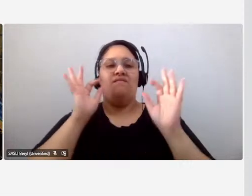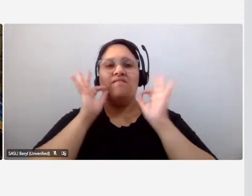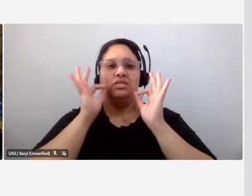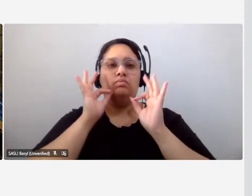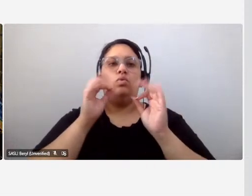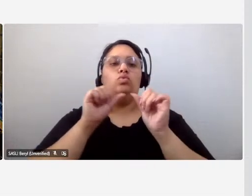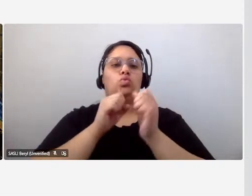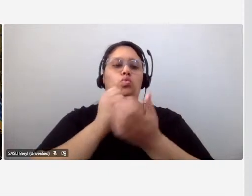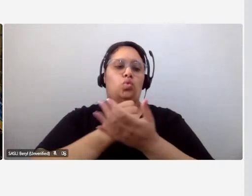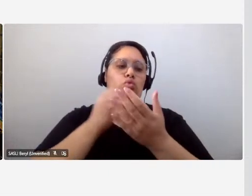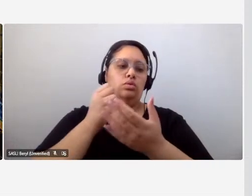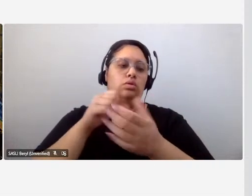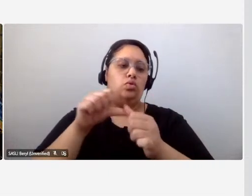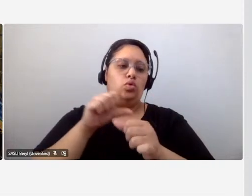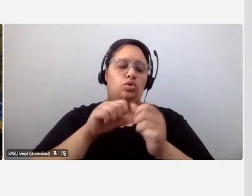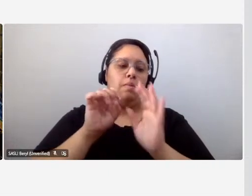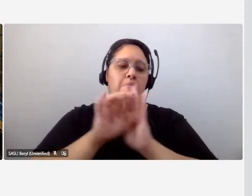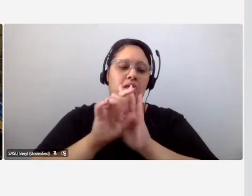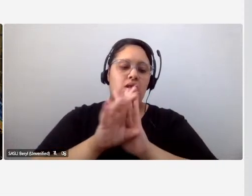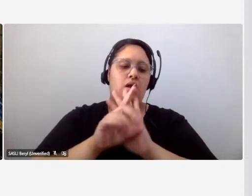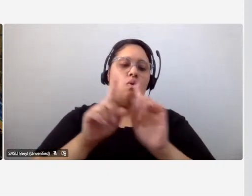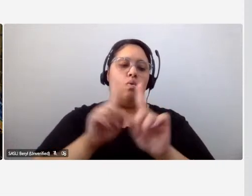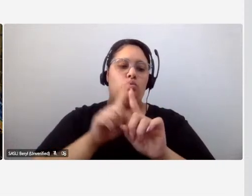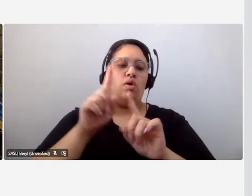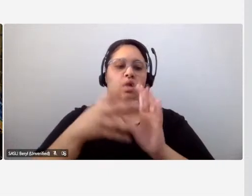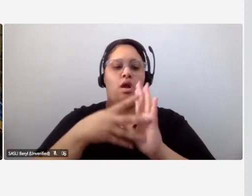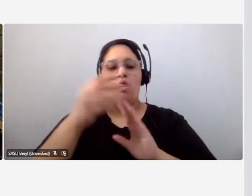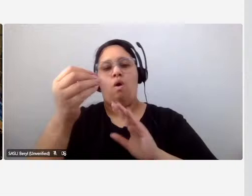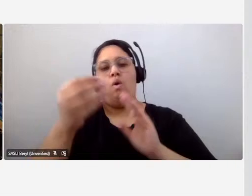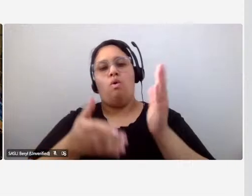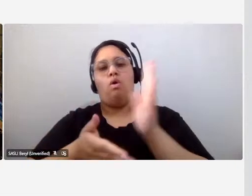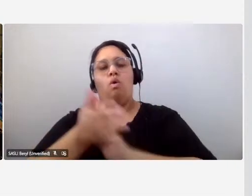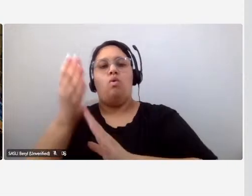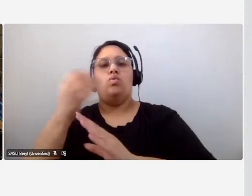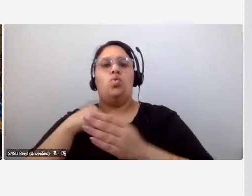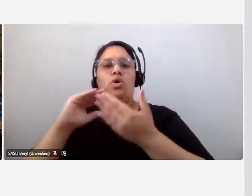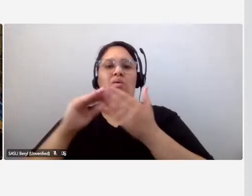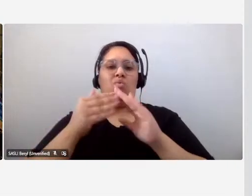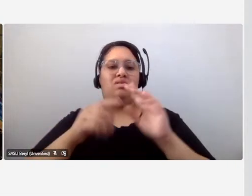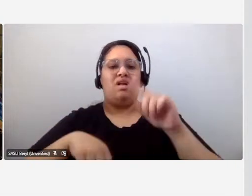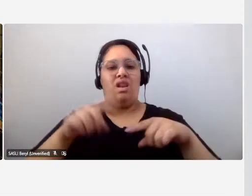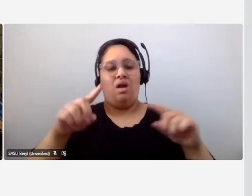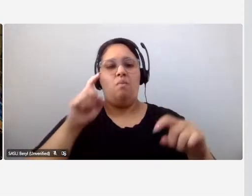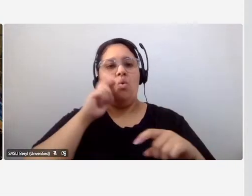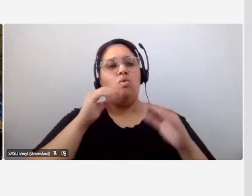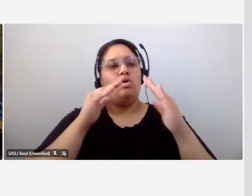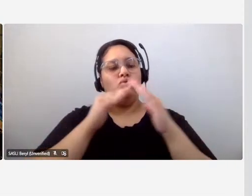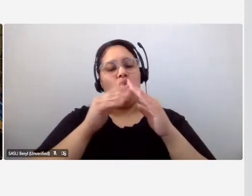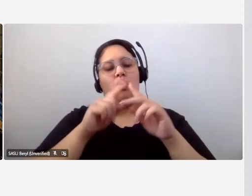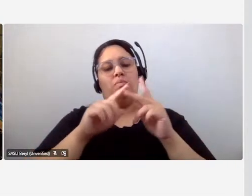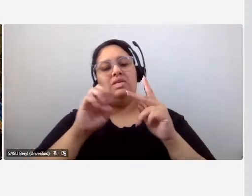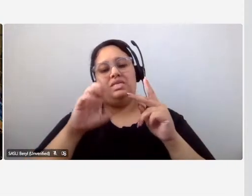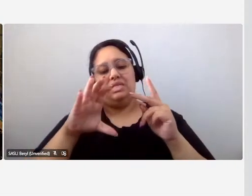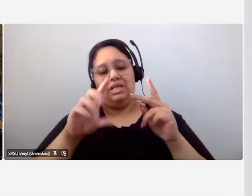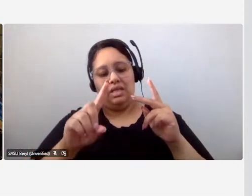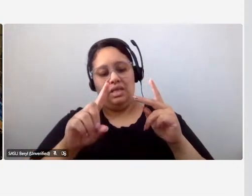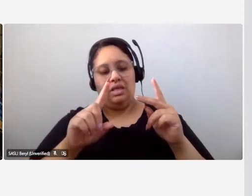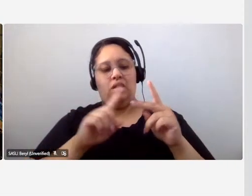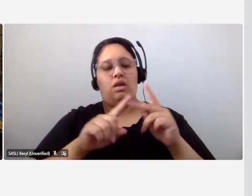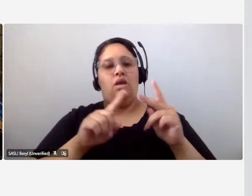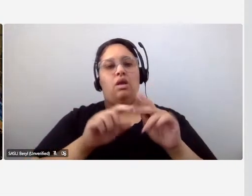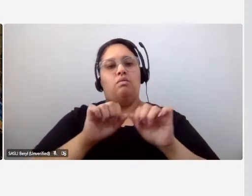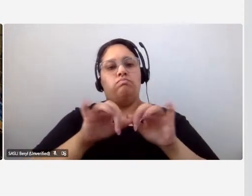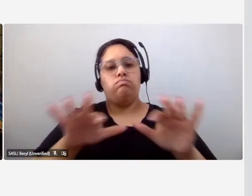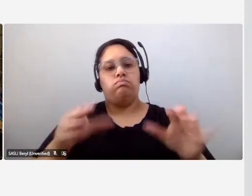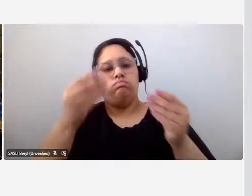social media. They do go out into communities, into the old age homes, ECDs, spreading